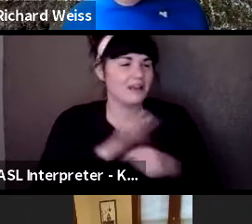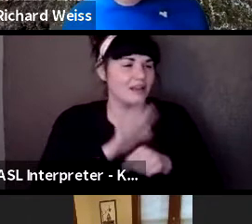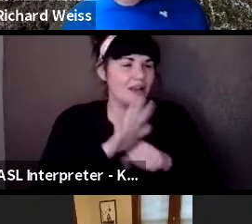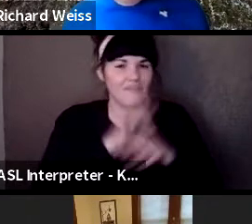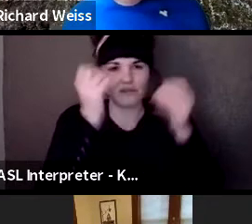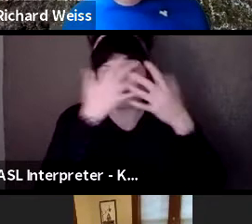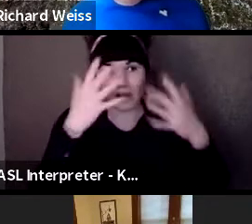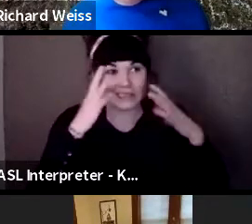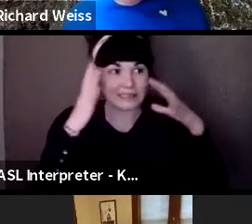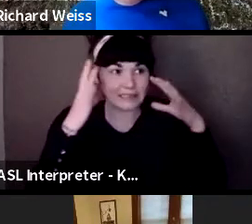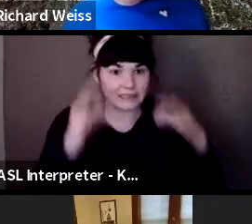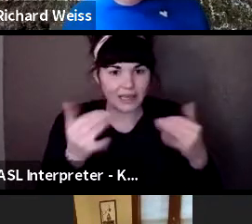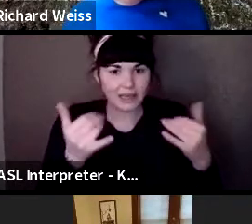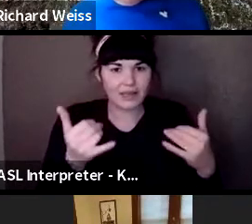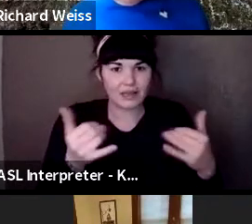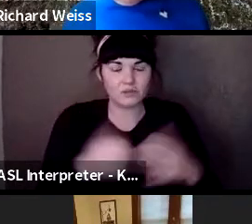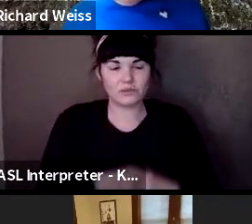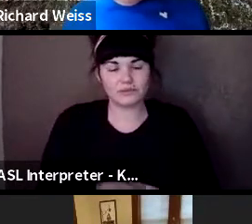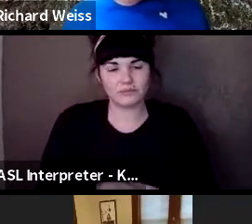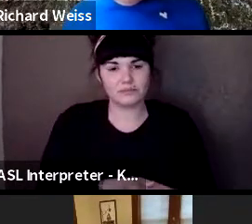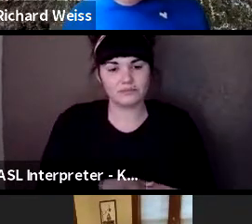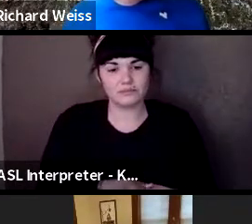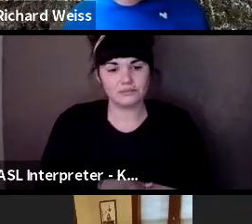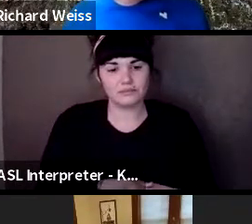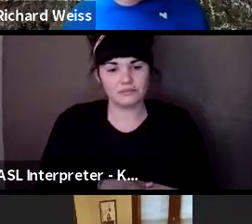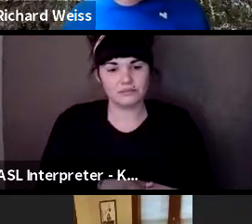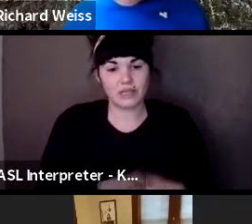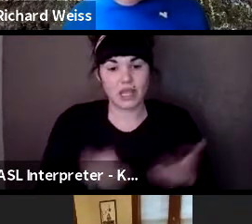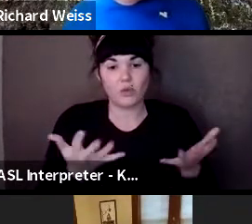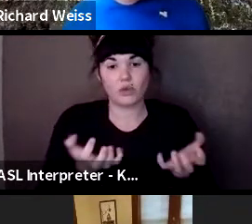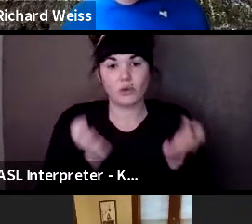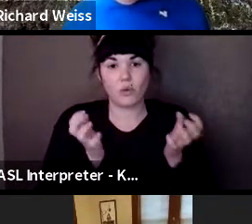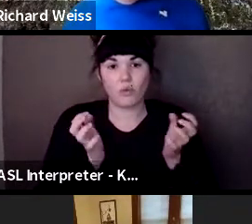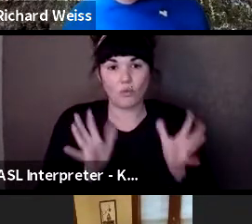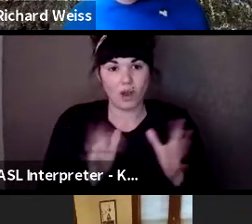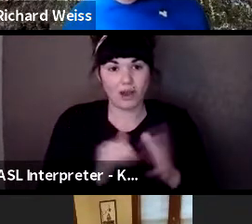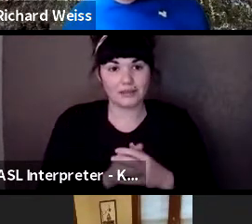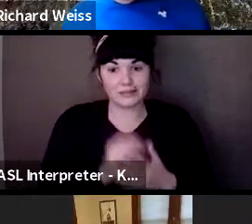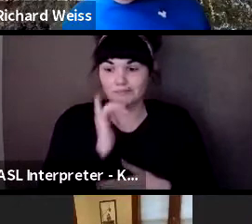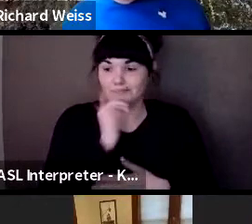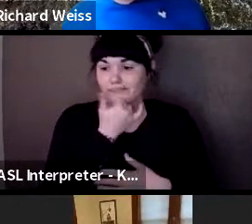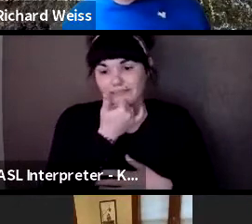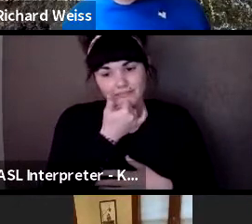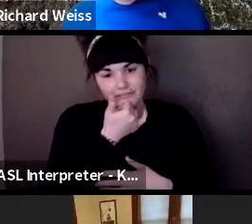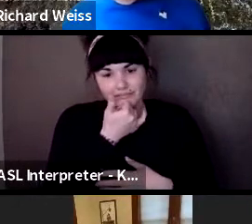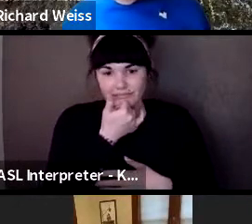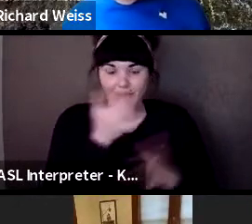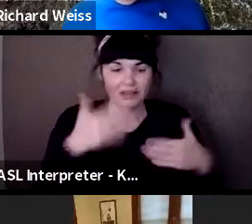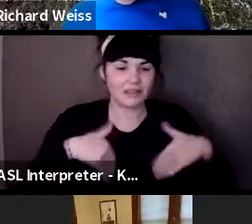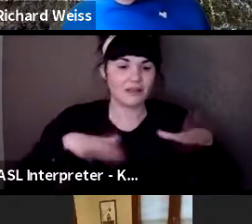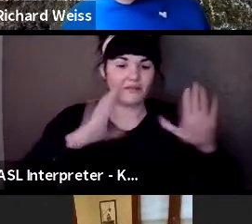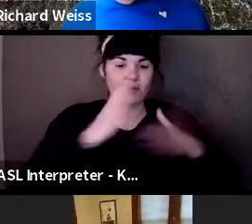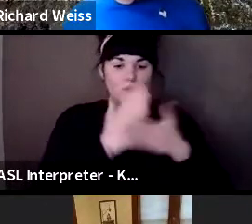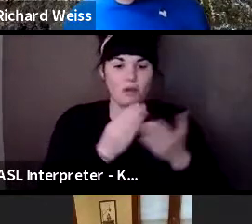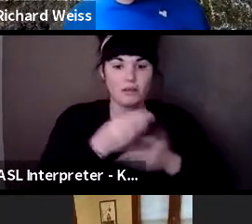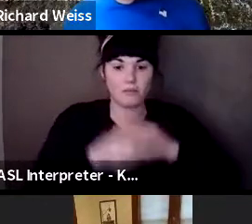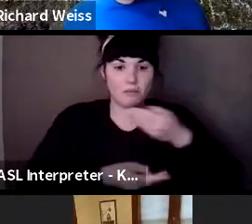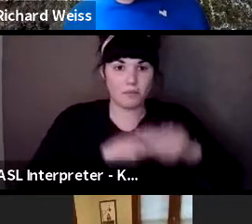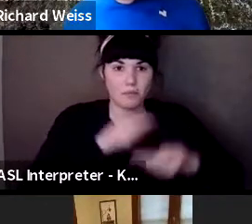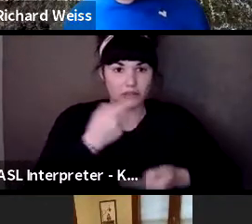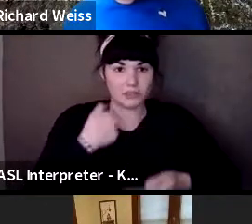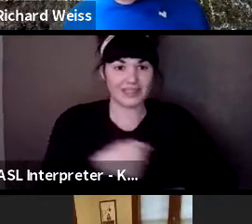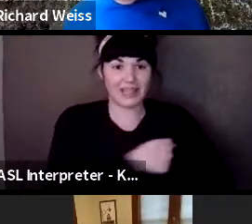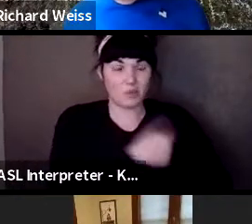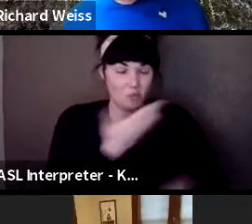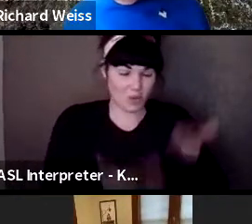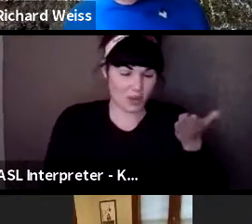don't want to sacrifice any other part of the budget in a way that is detrimental in the future. No. Julianne, So did you